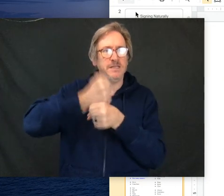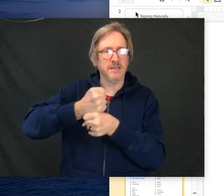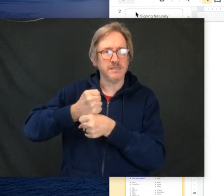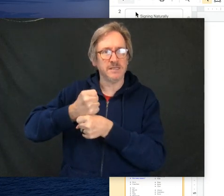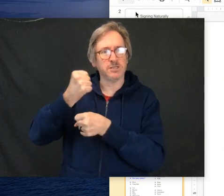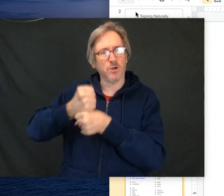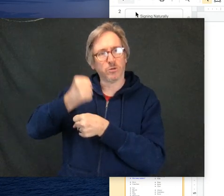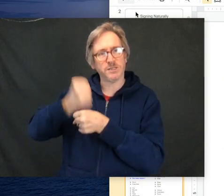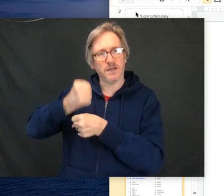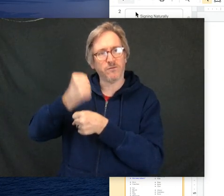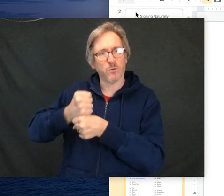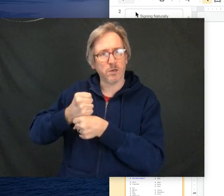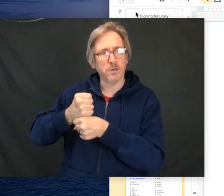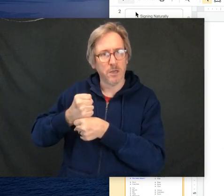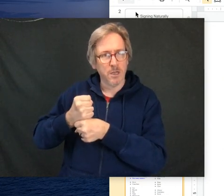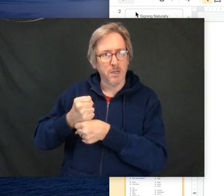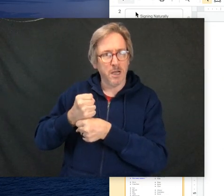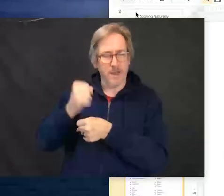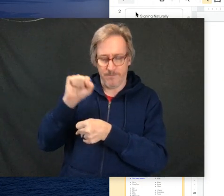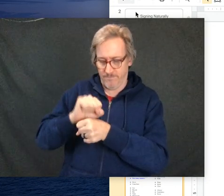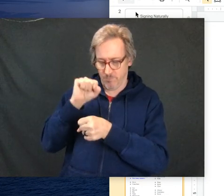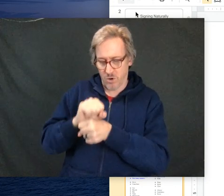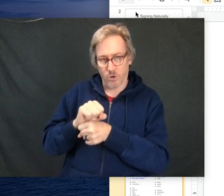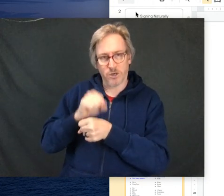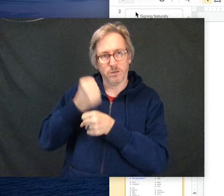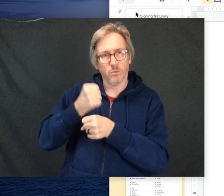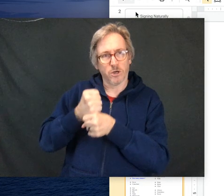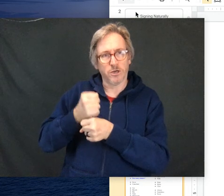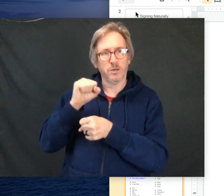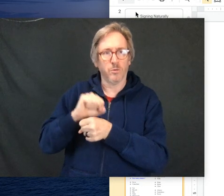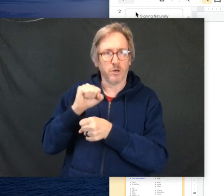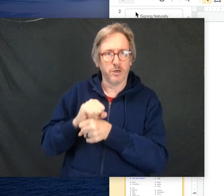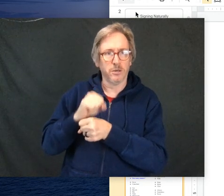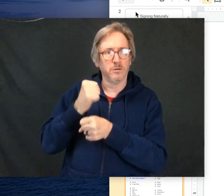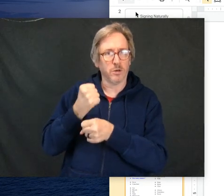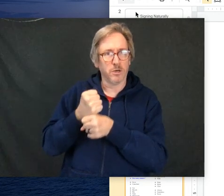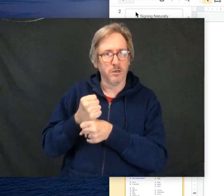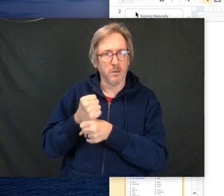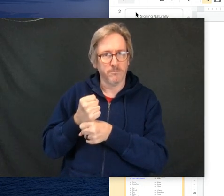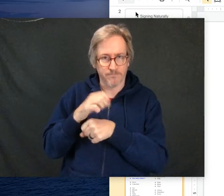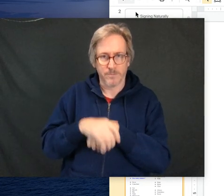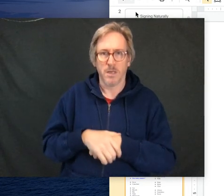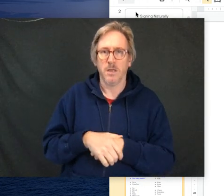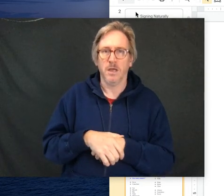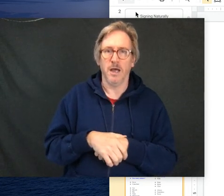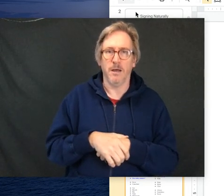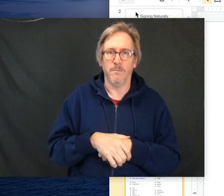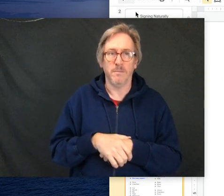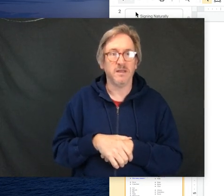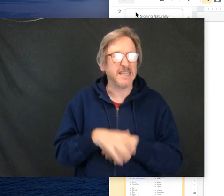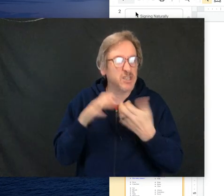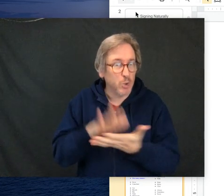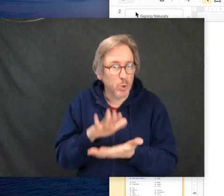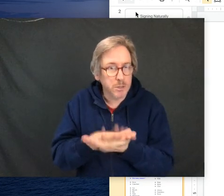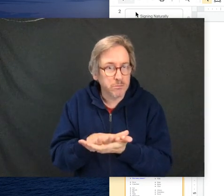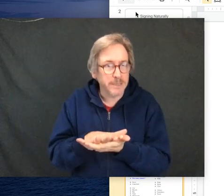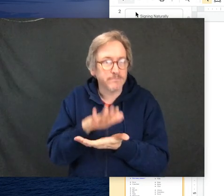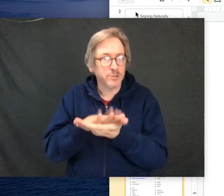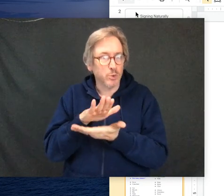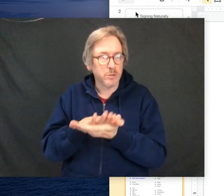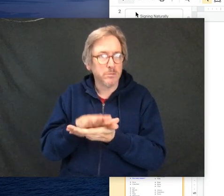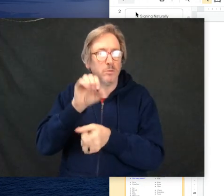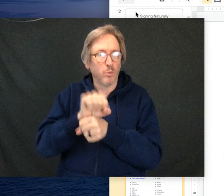sometimes see this. This is an older sign for work. Work, work, work, work. Like school,